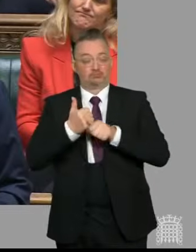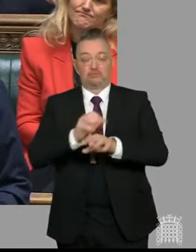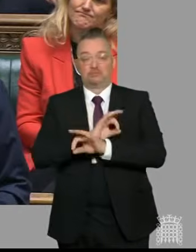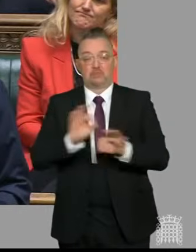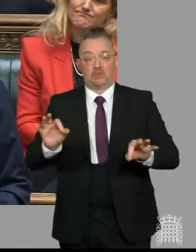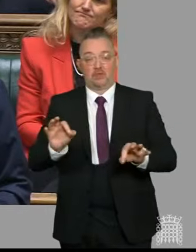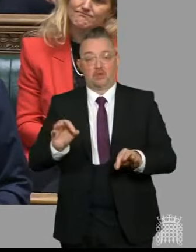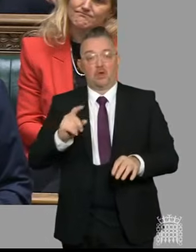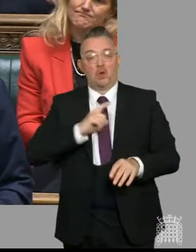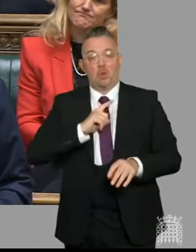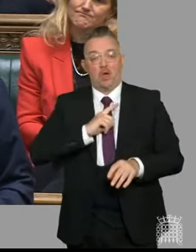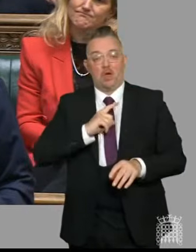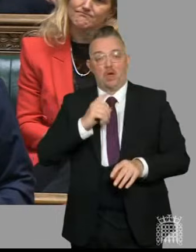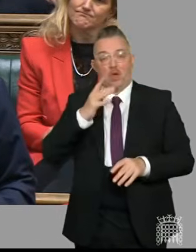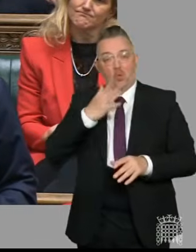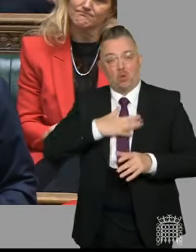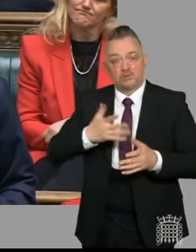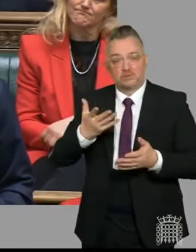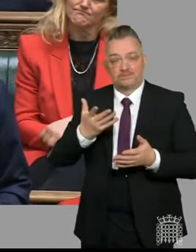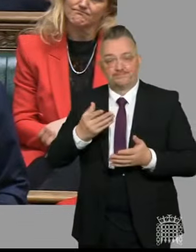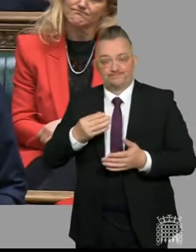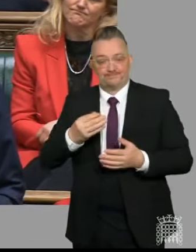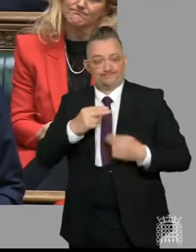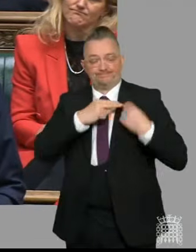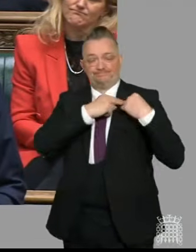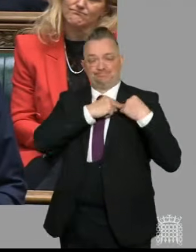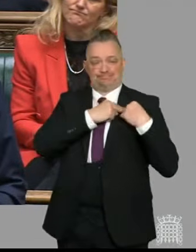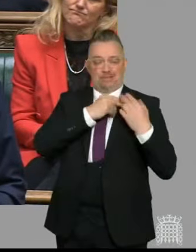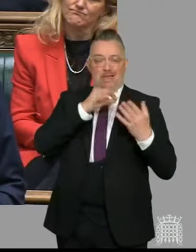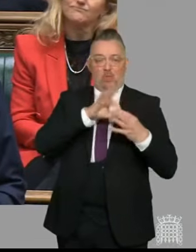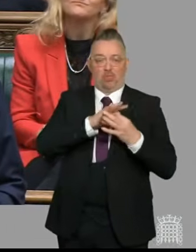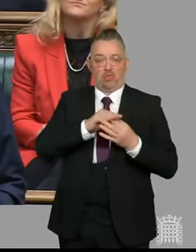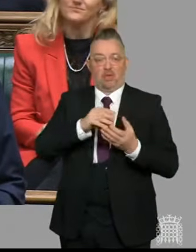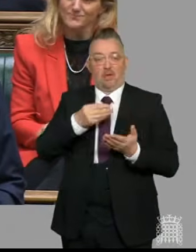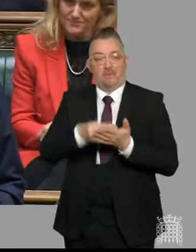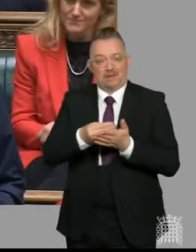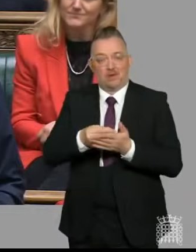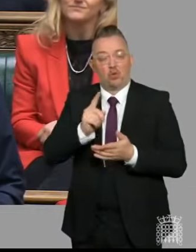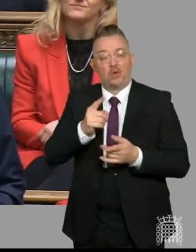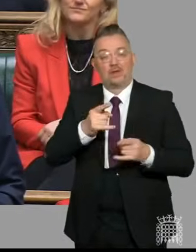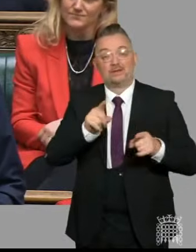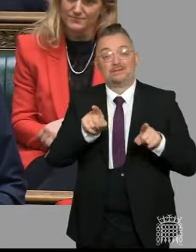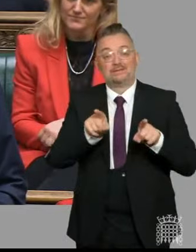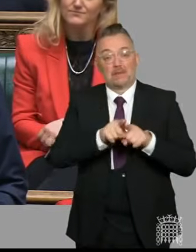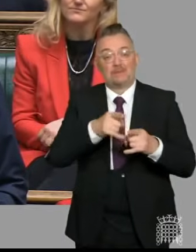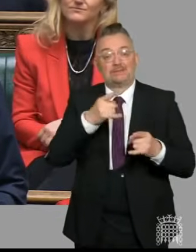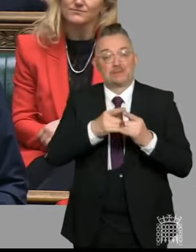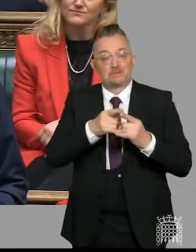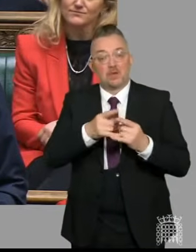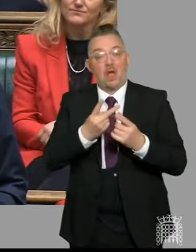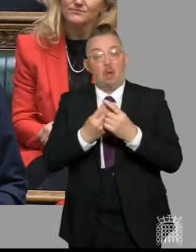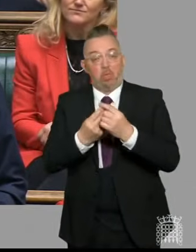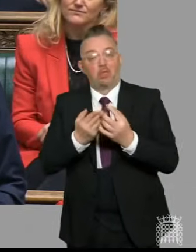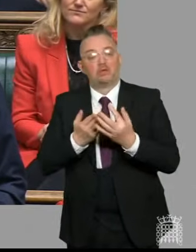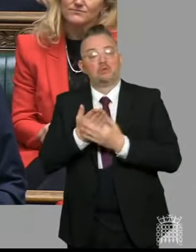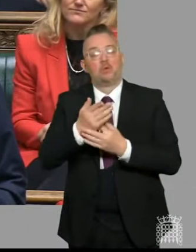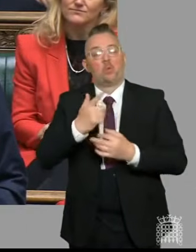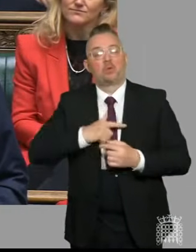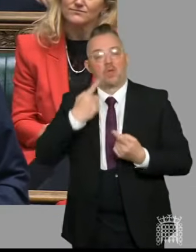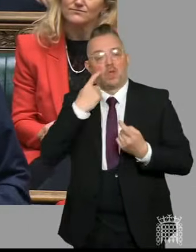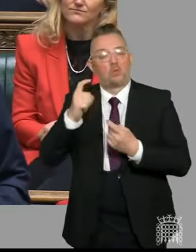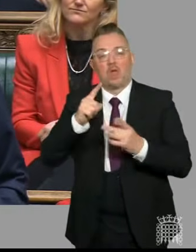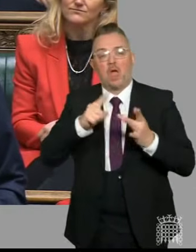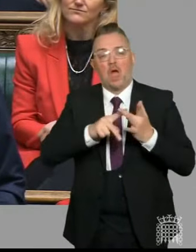burdens that same-sex couples face when accessing IVF. My constituents, Holly and Leanne, like so